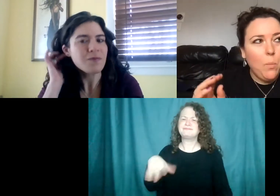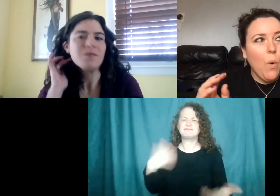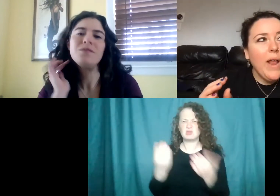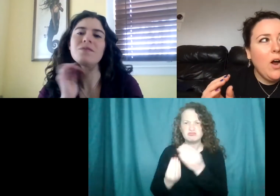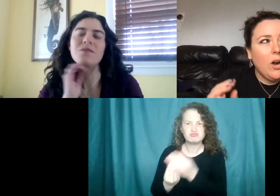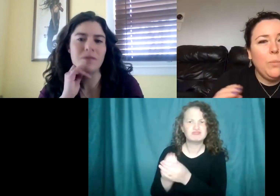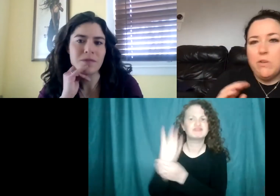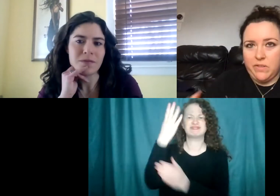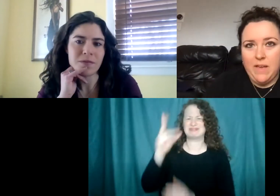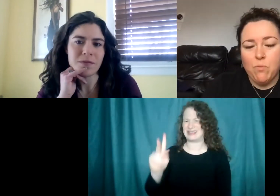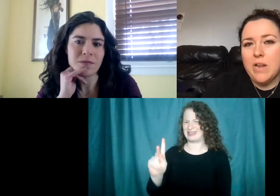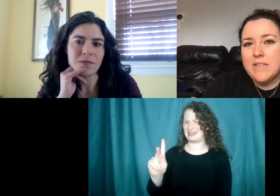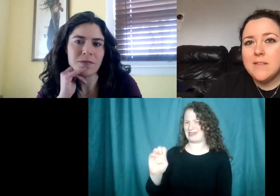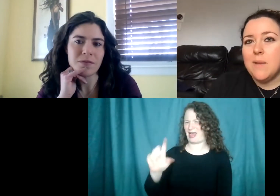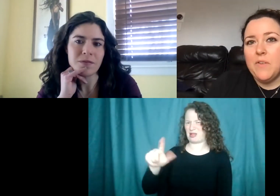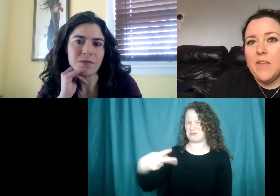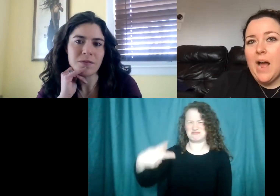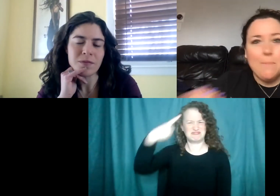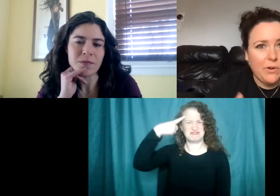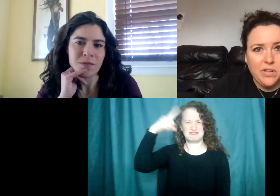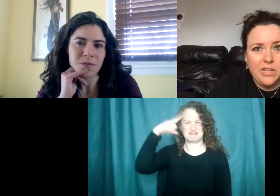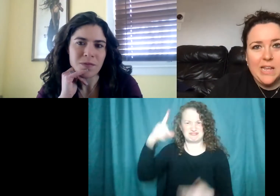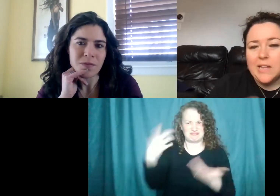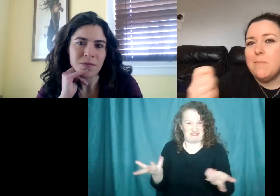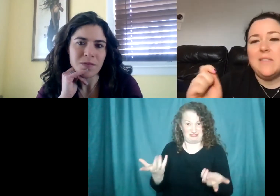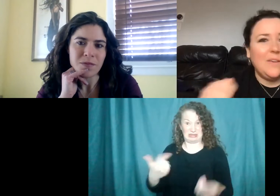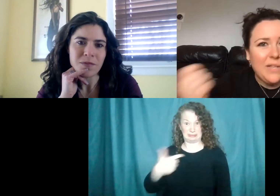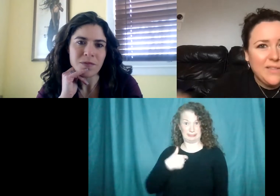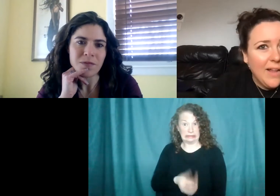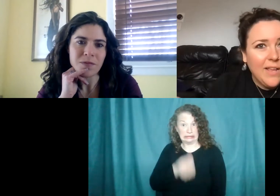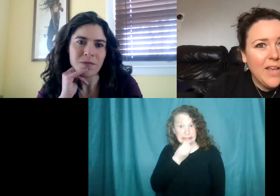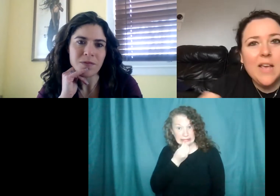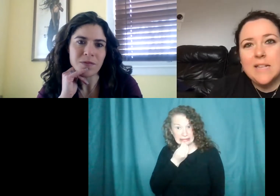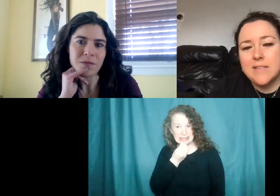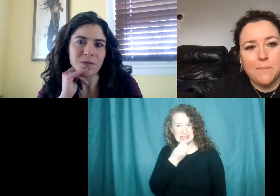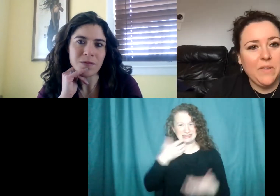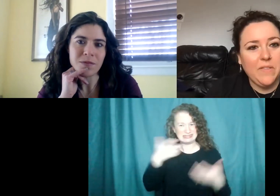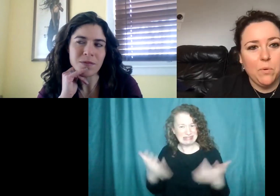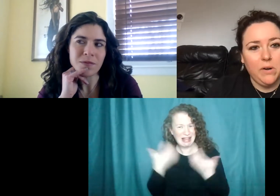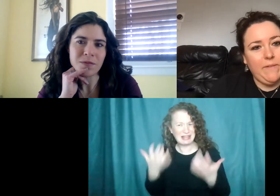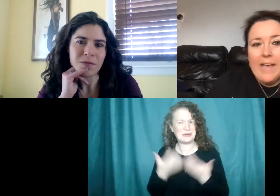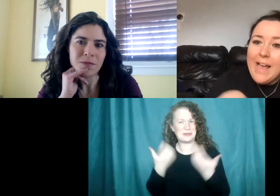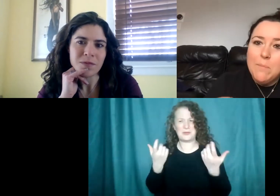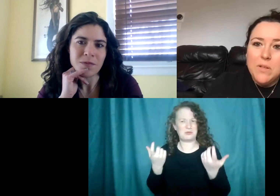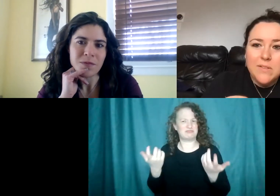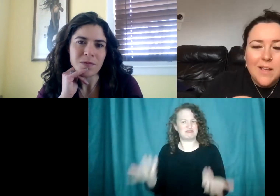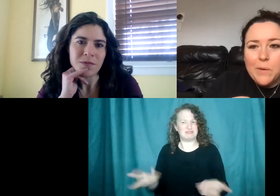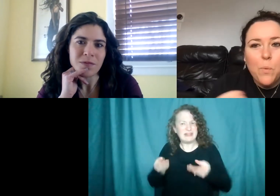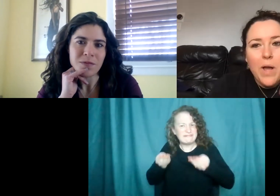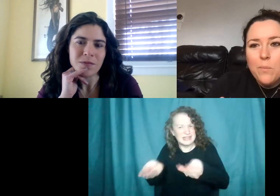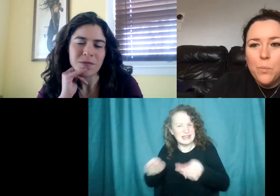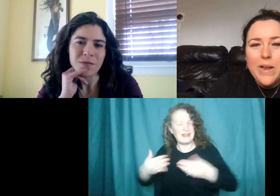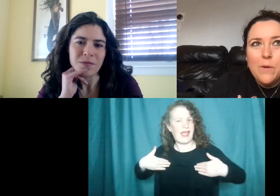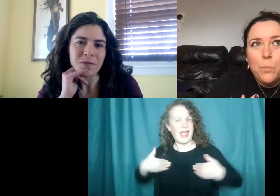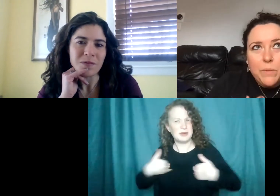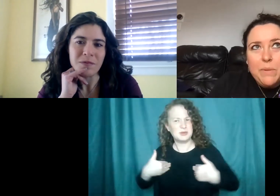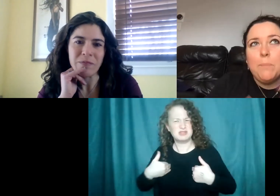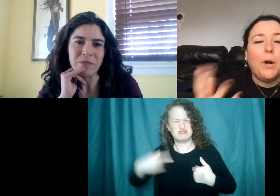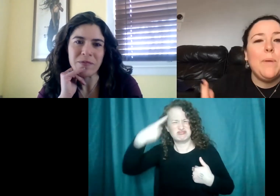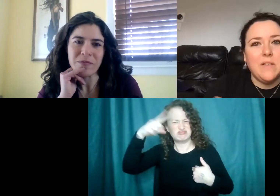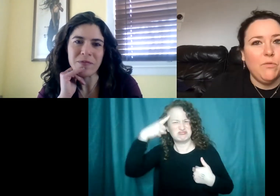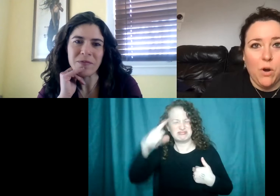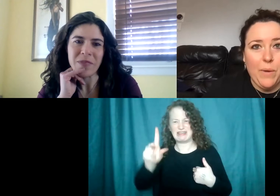like what are we using that for? Is that something that I'm personally eating in my seaweed salad? Is it something that we're feeding animals? Like what